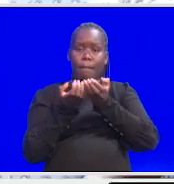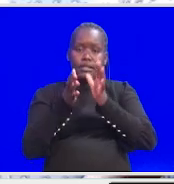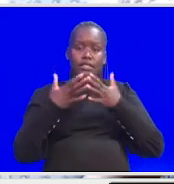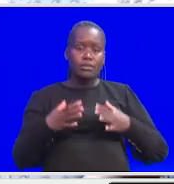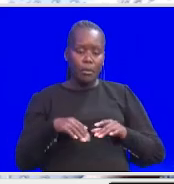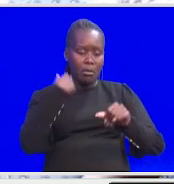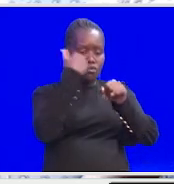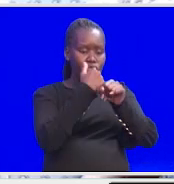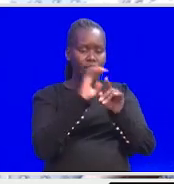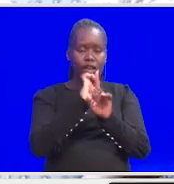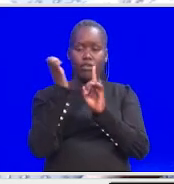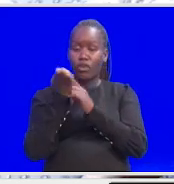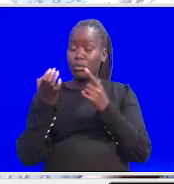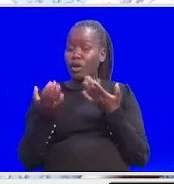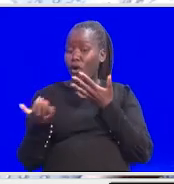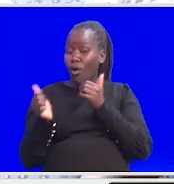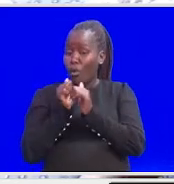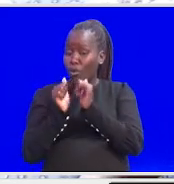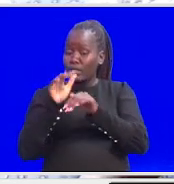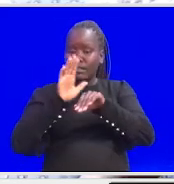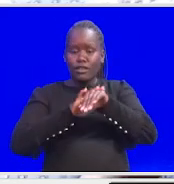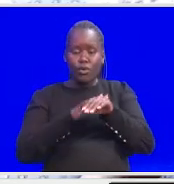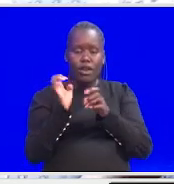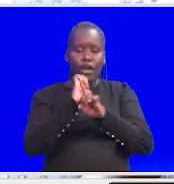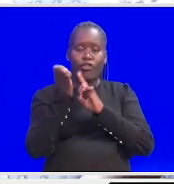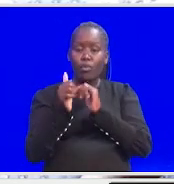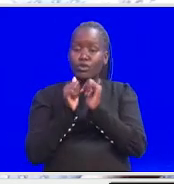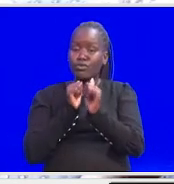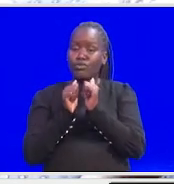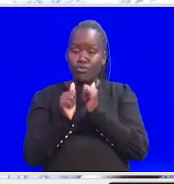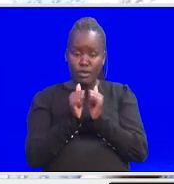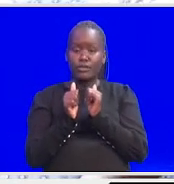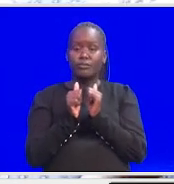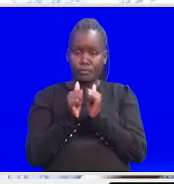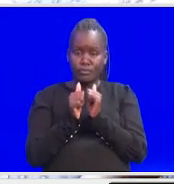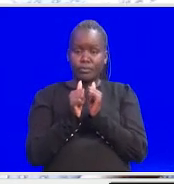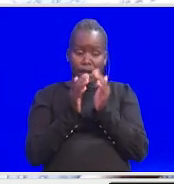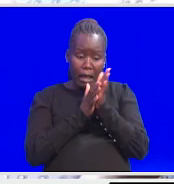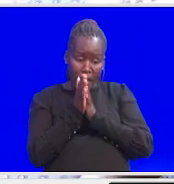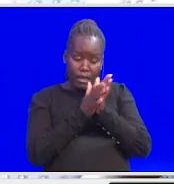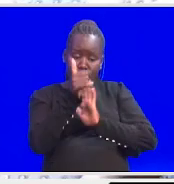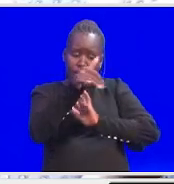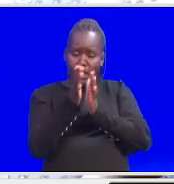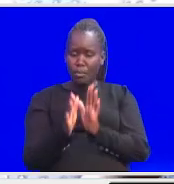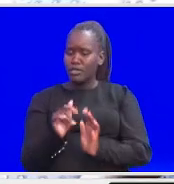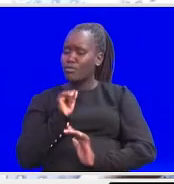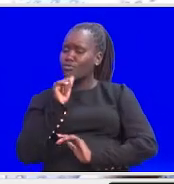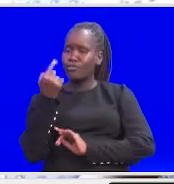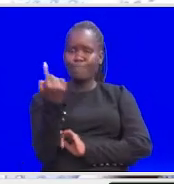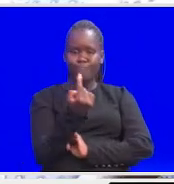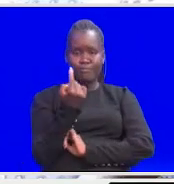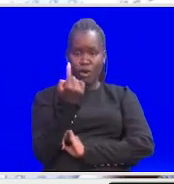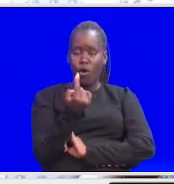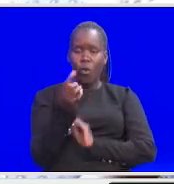an environment that is good, an environment that looks at the interests of everybody, not just